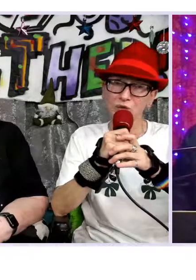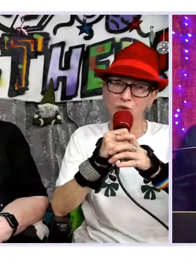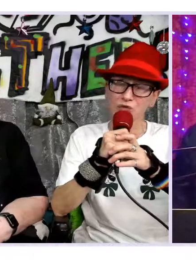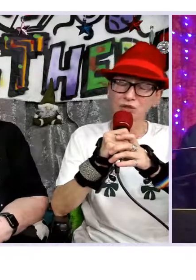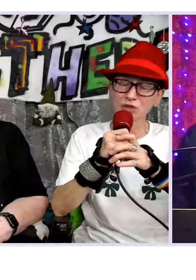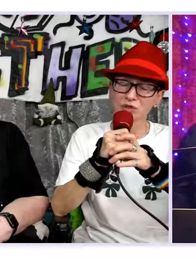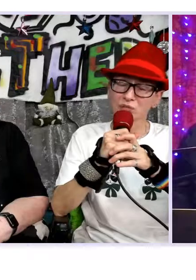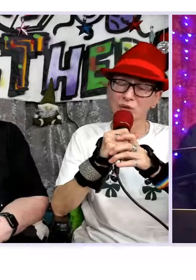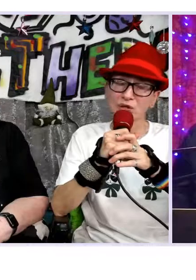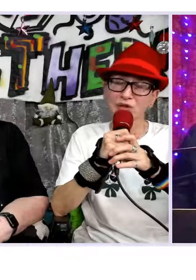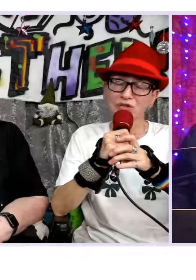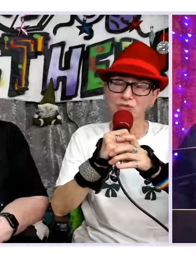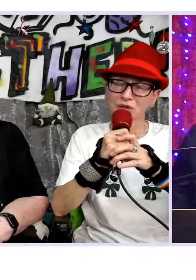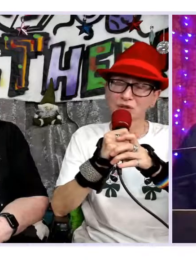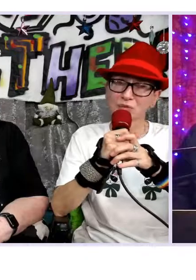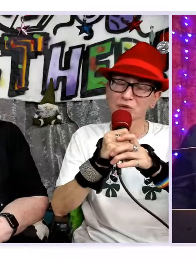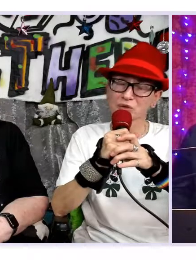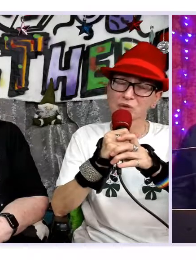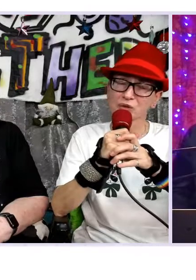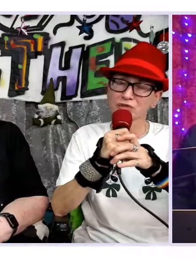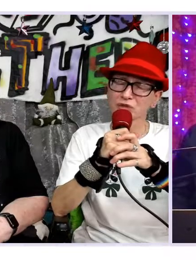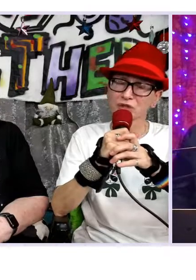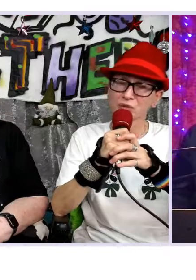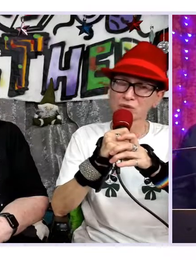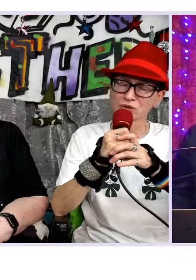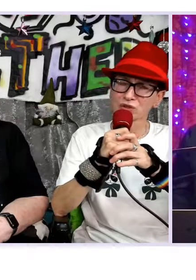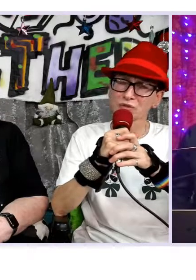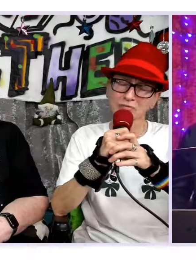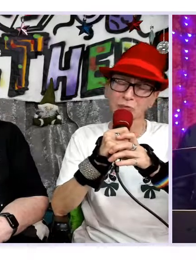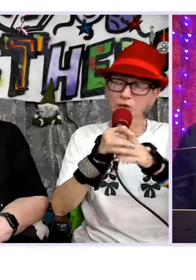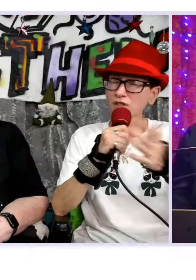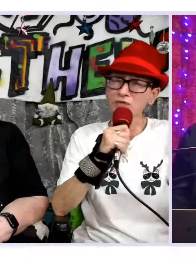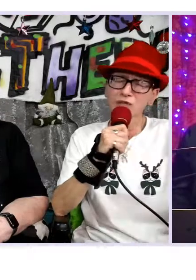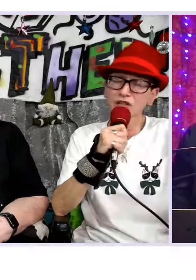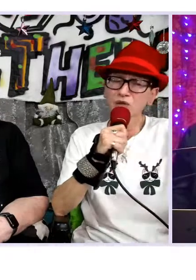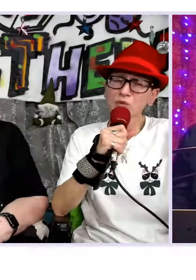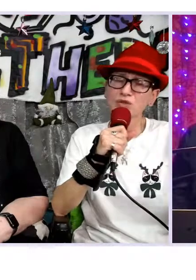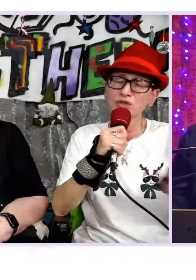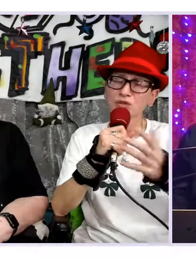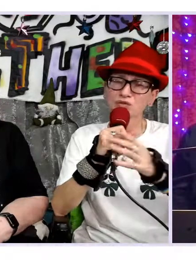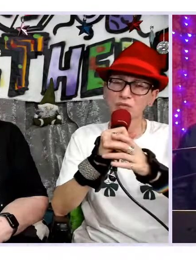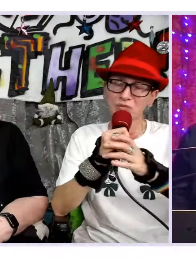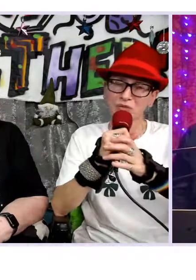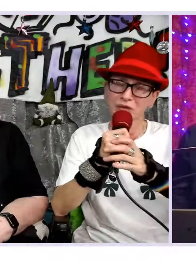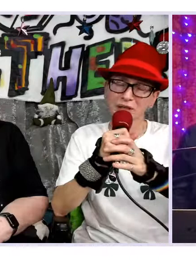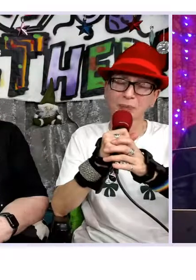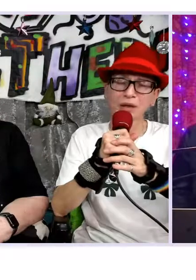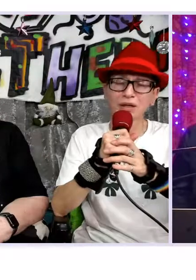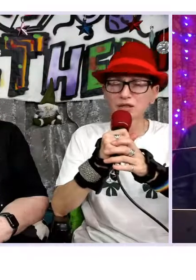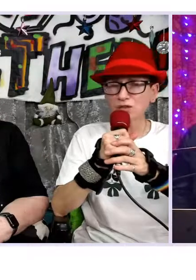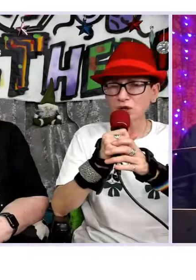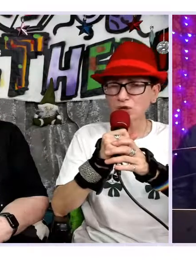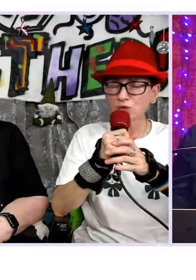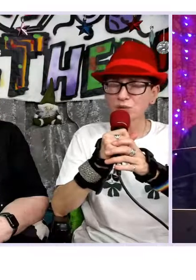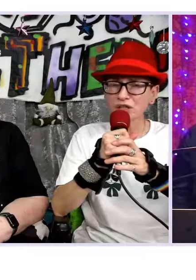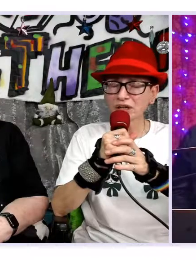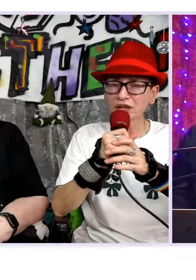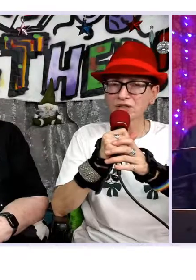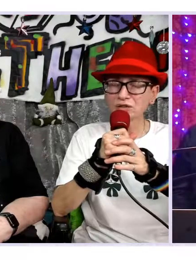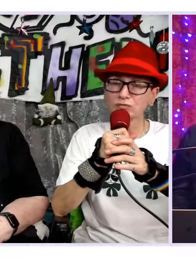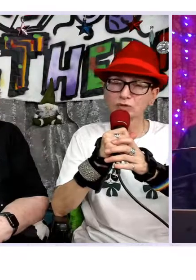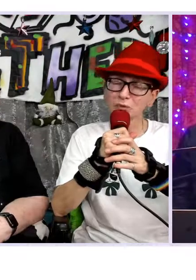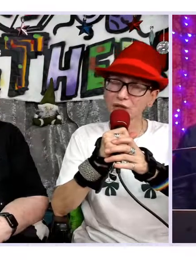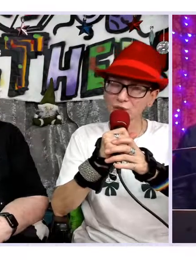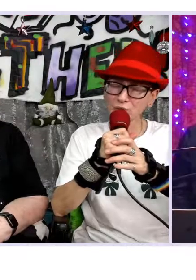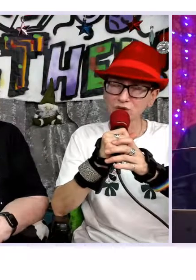it for the rest of my life. But that's about all I really want to. Well, I don't even really want to remember that. So we